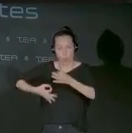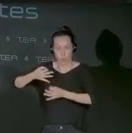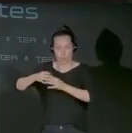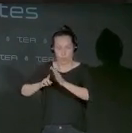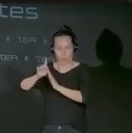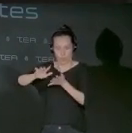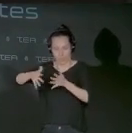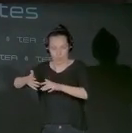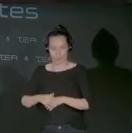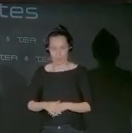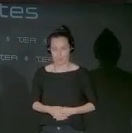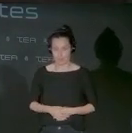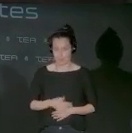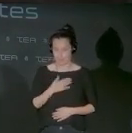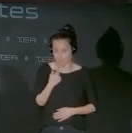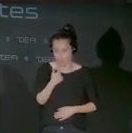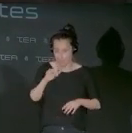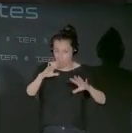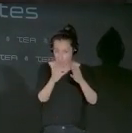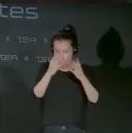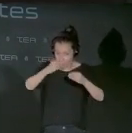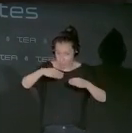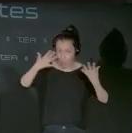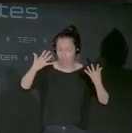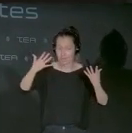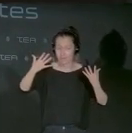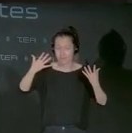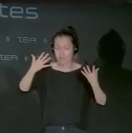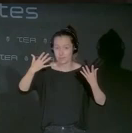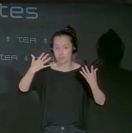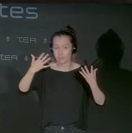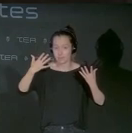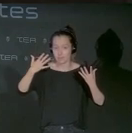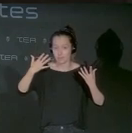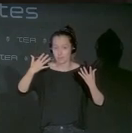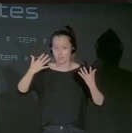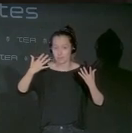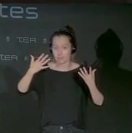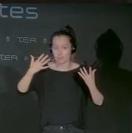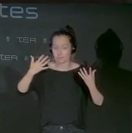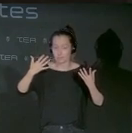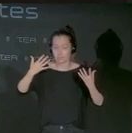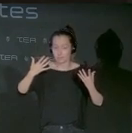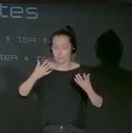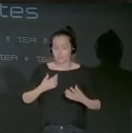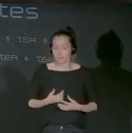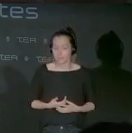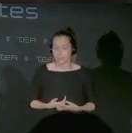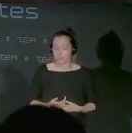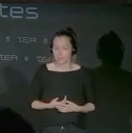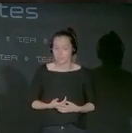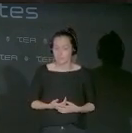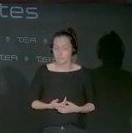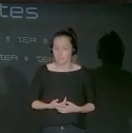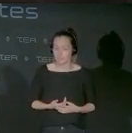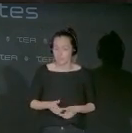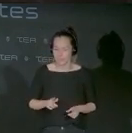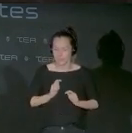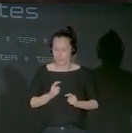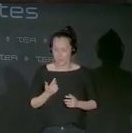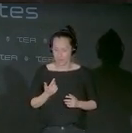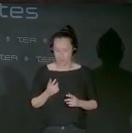only leave uncertainties in case of taxation payments, but also